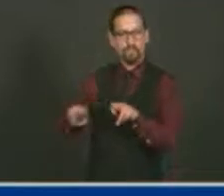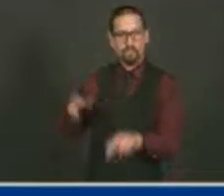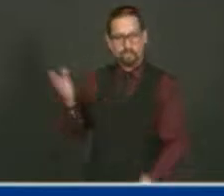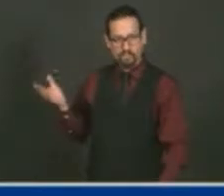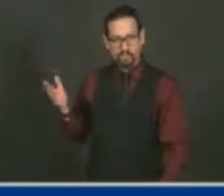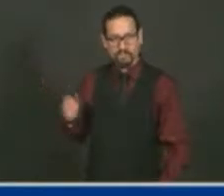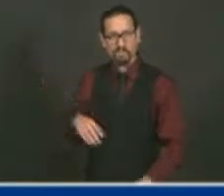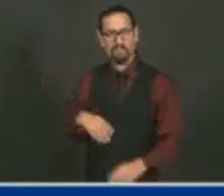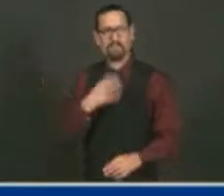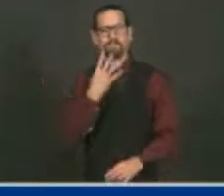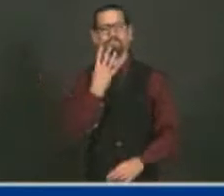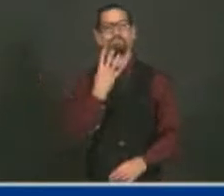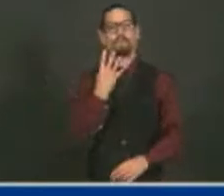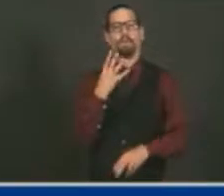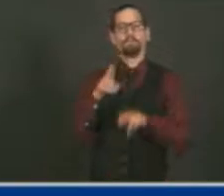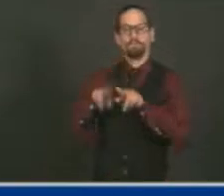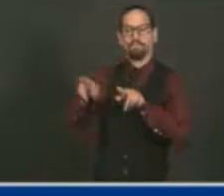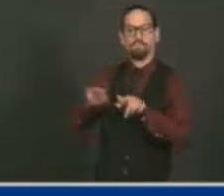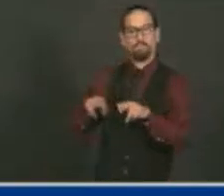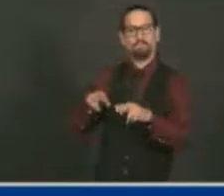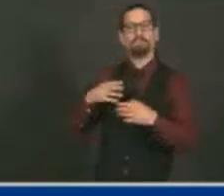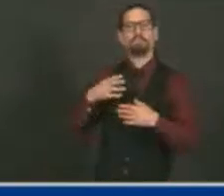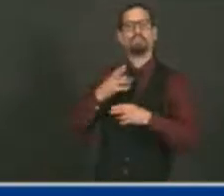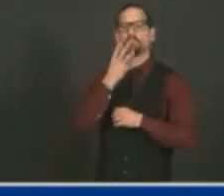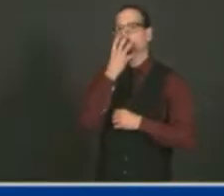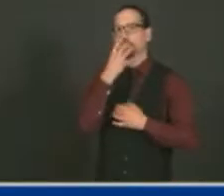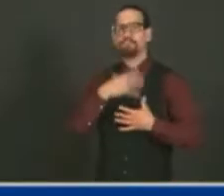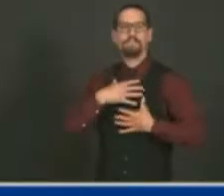those 13 people are on a ventilator.